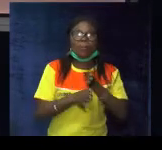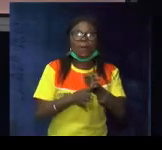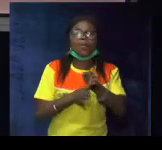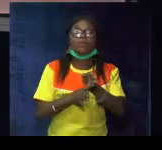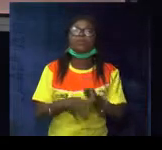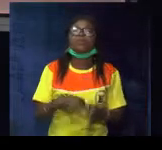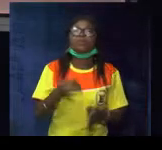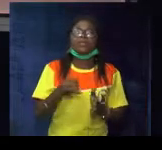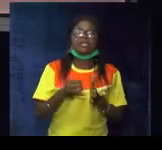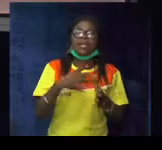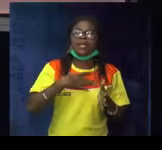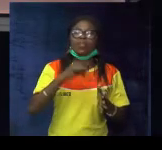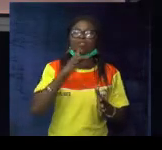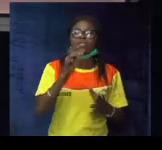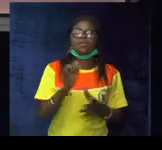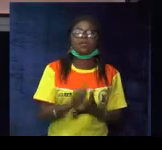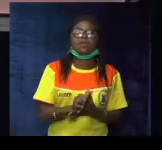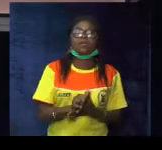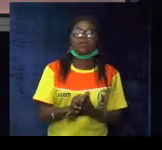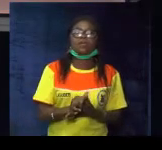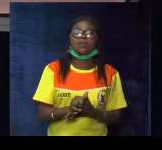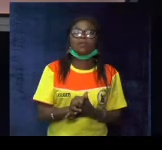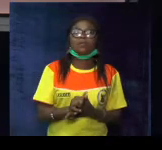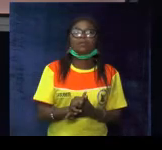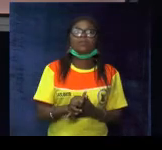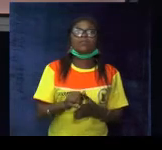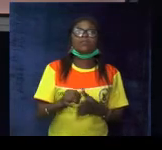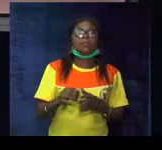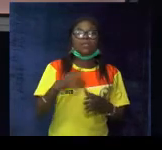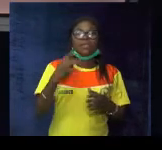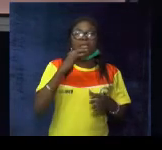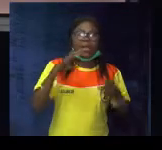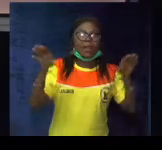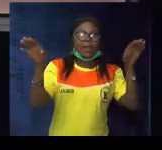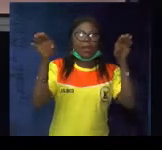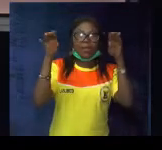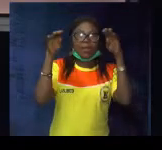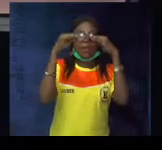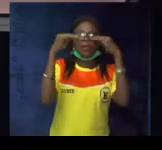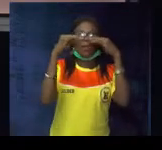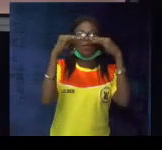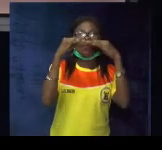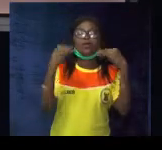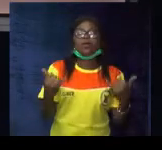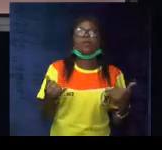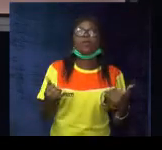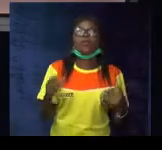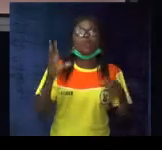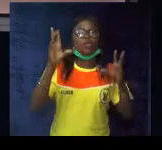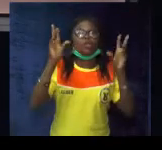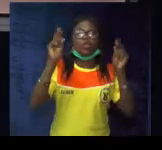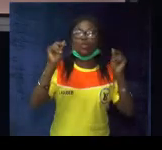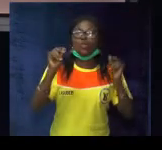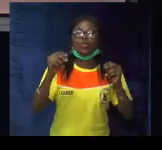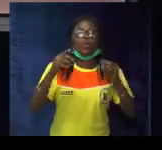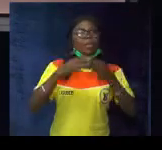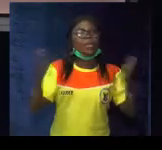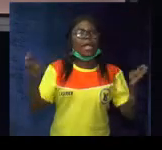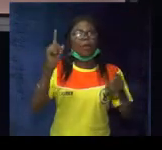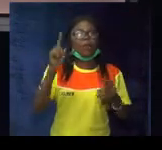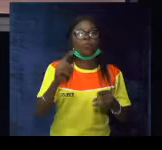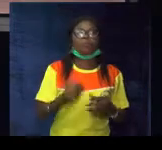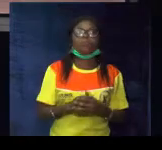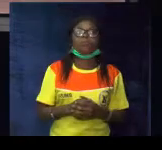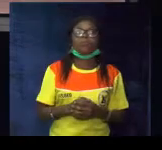no cheating, like you say. So semicircle, semicircle, they are equal. Each part is called a semicircle. No major segment, no